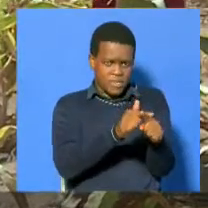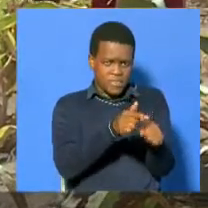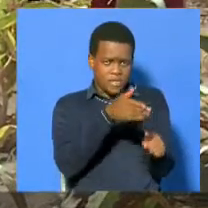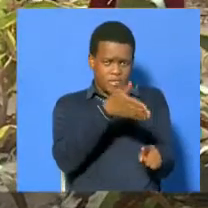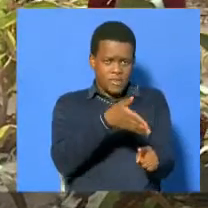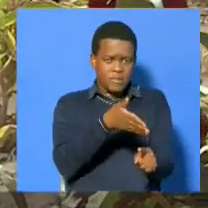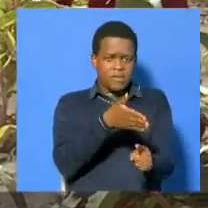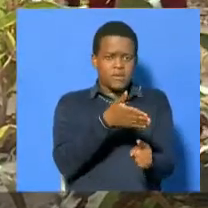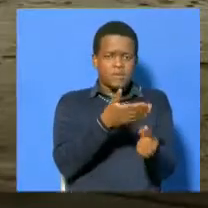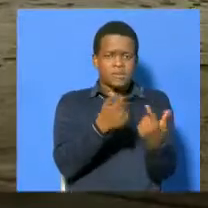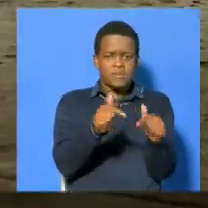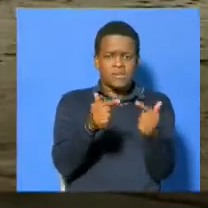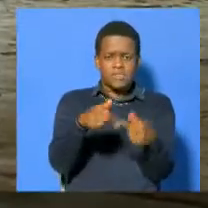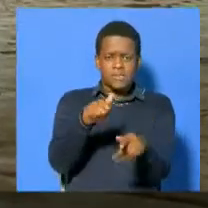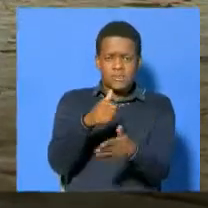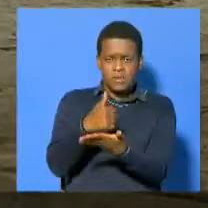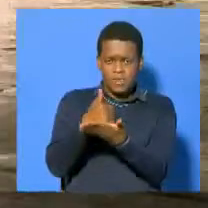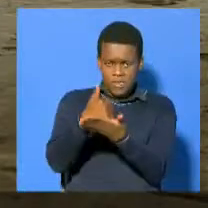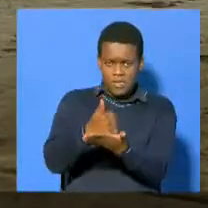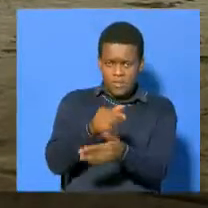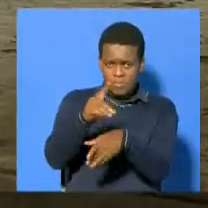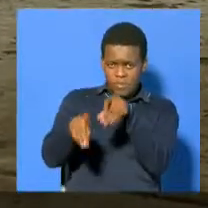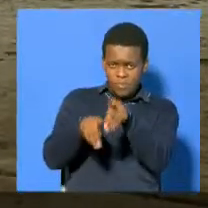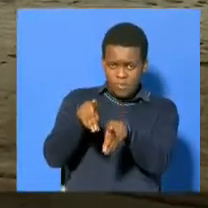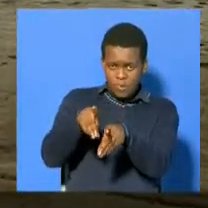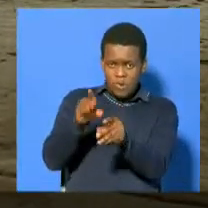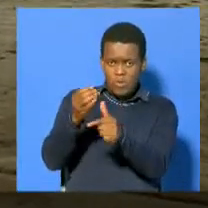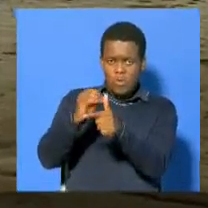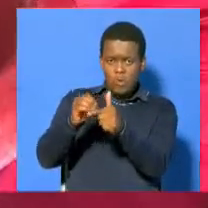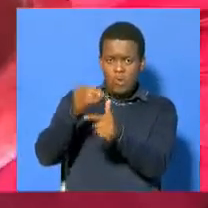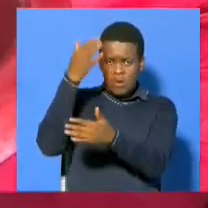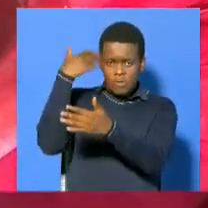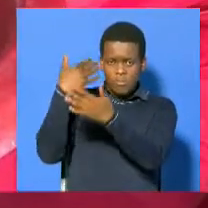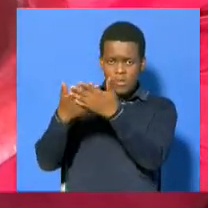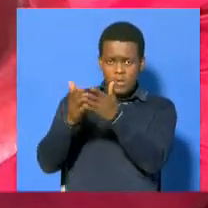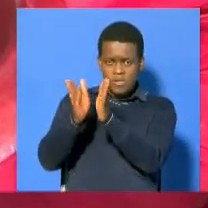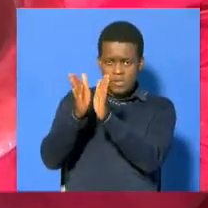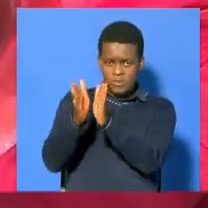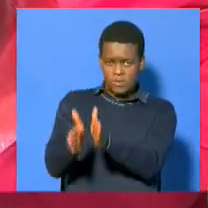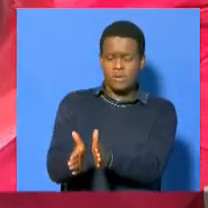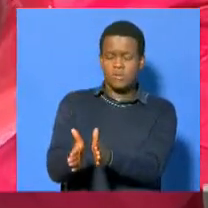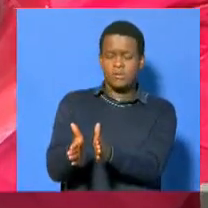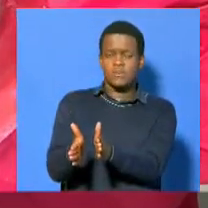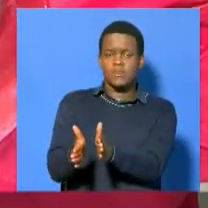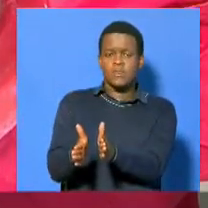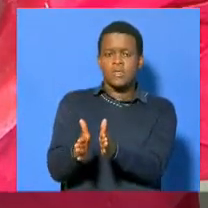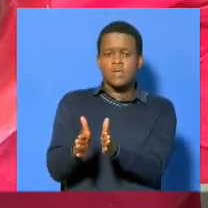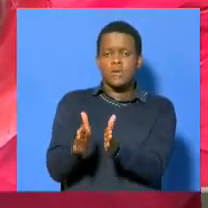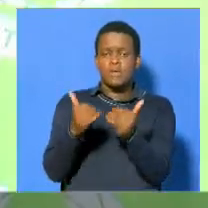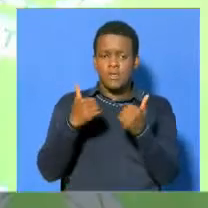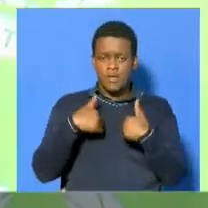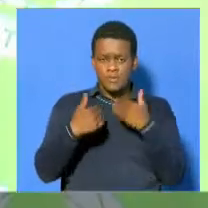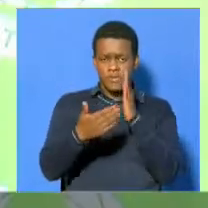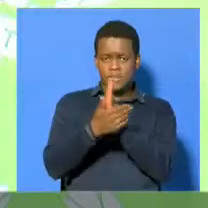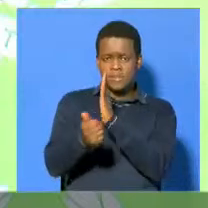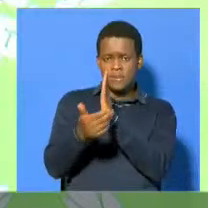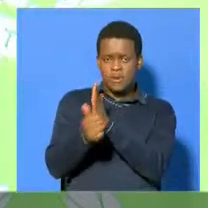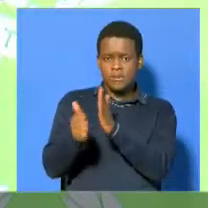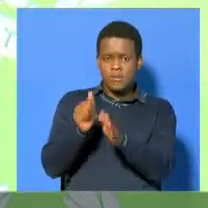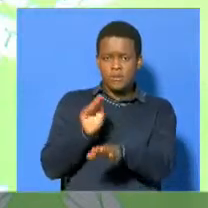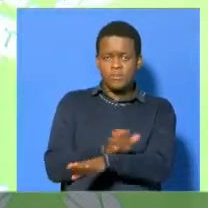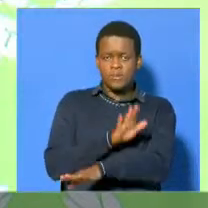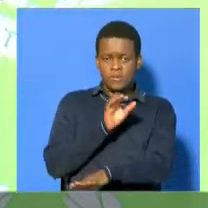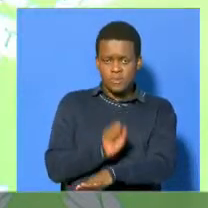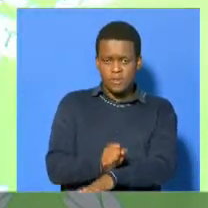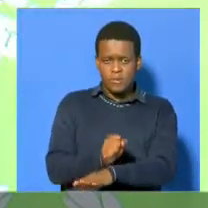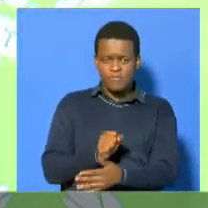for release from their custody to enable them to earn a living out of it once they are out of prison. We are also mindful,